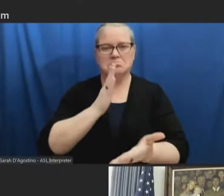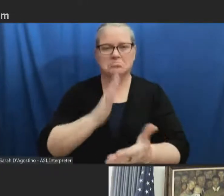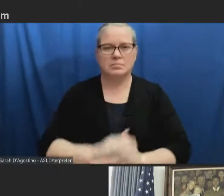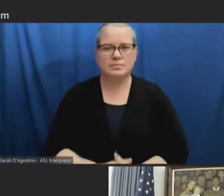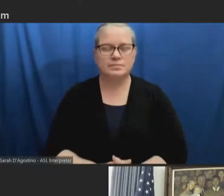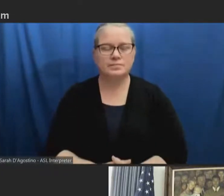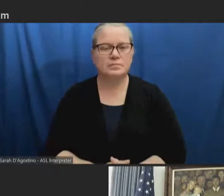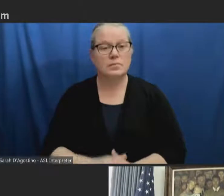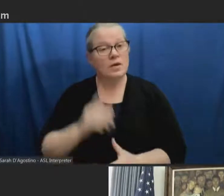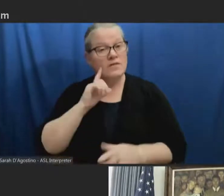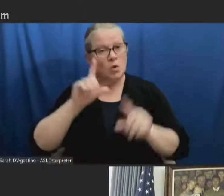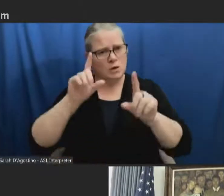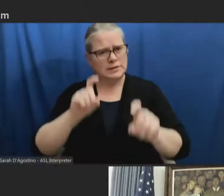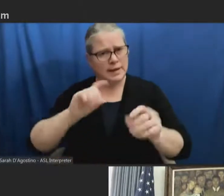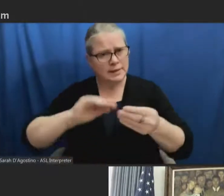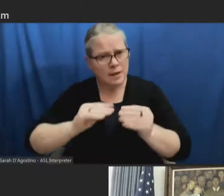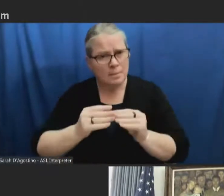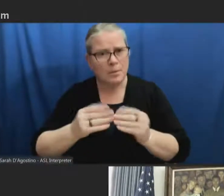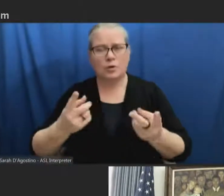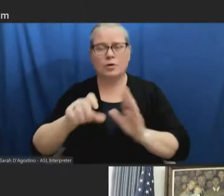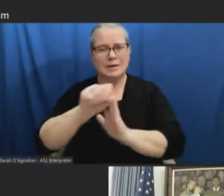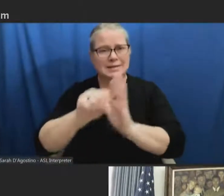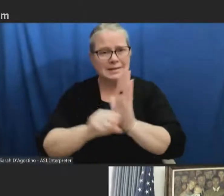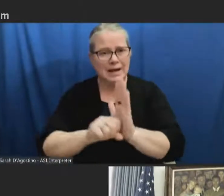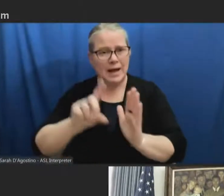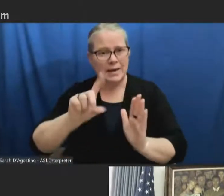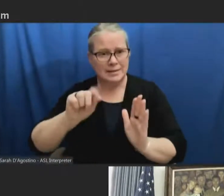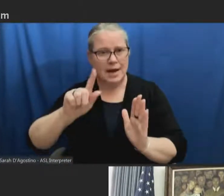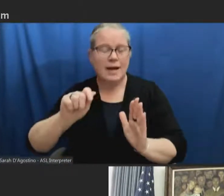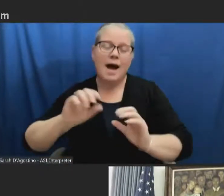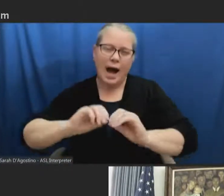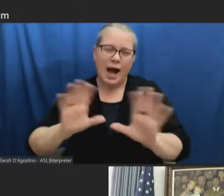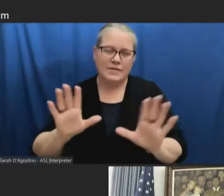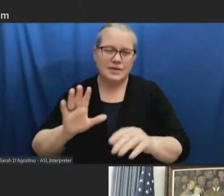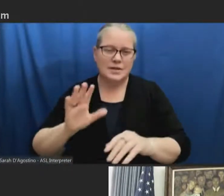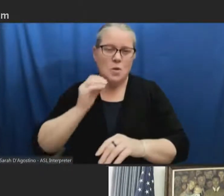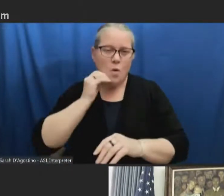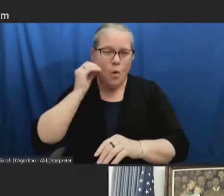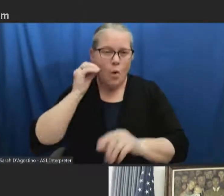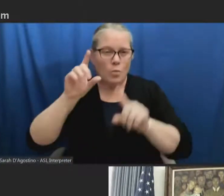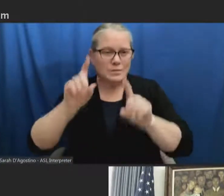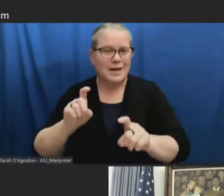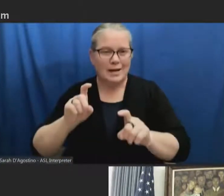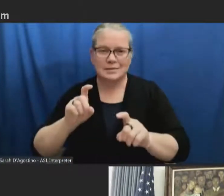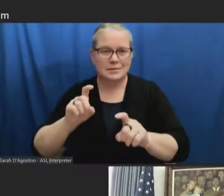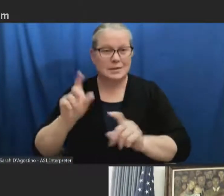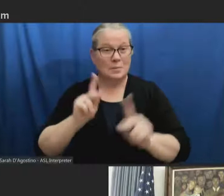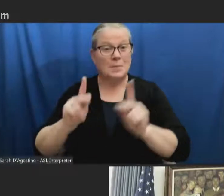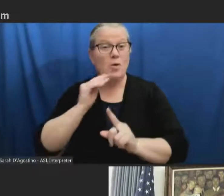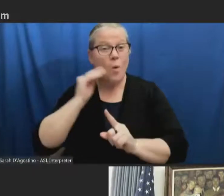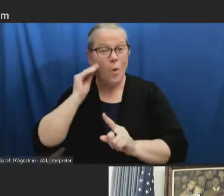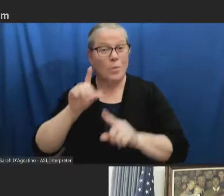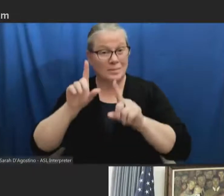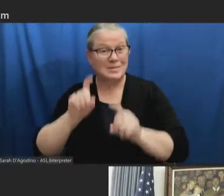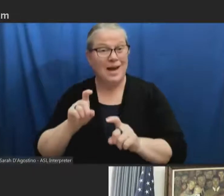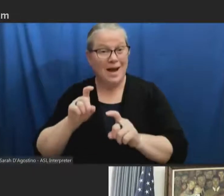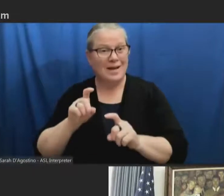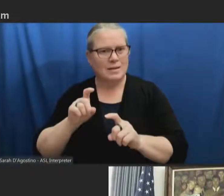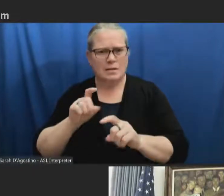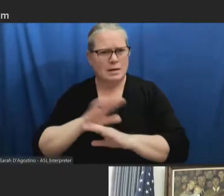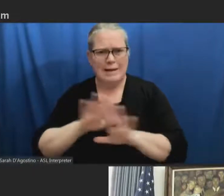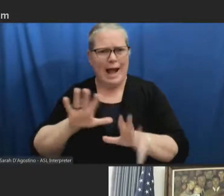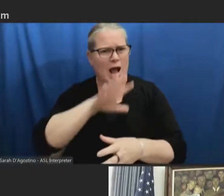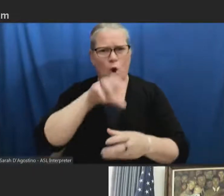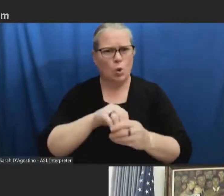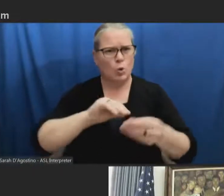data, obviously the at-home tests don't show up in the positivity rate or any of the data. Is there any consideration